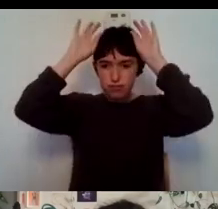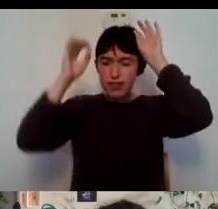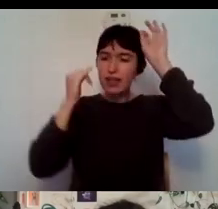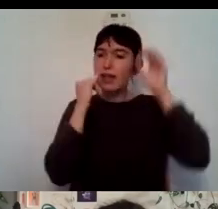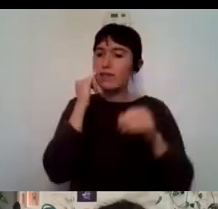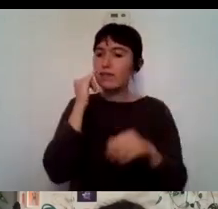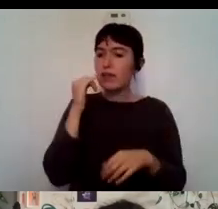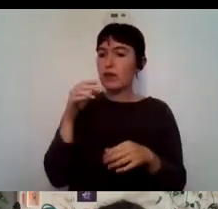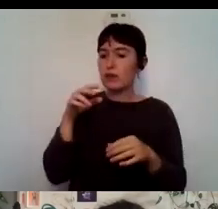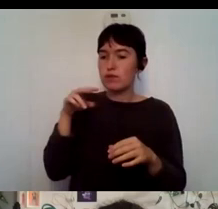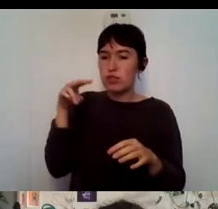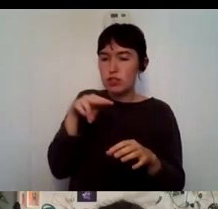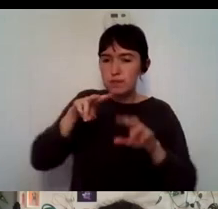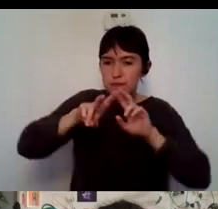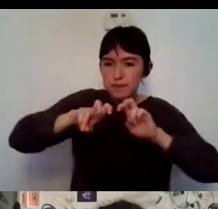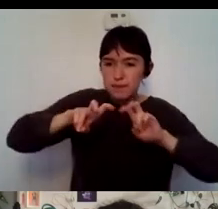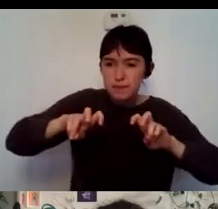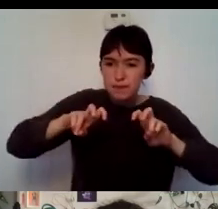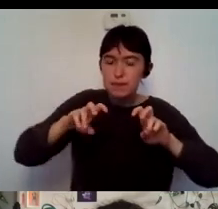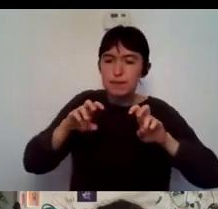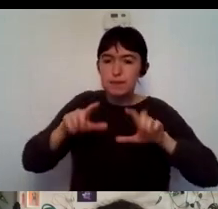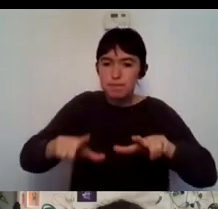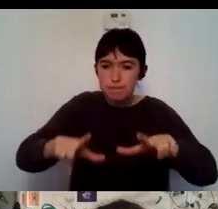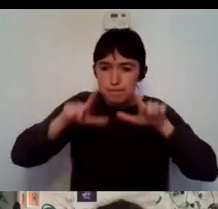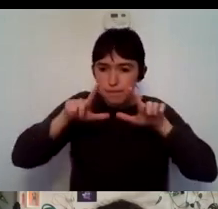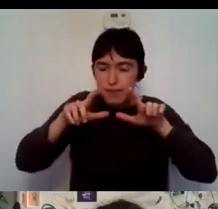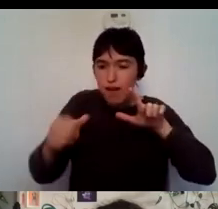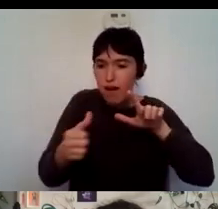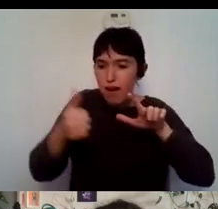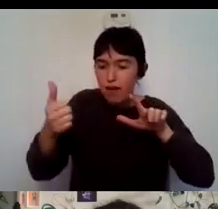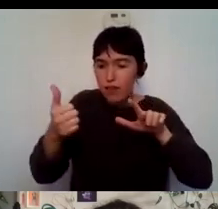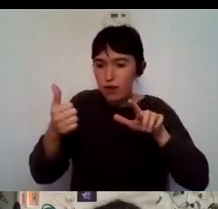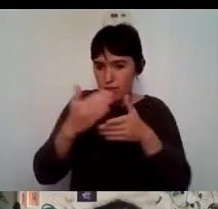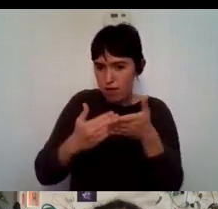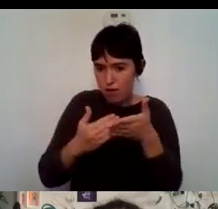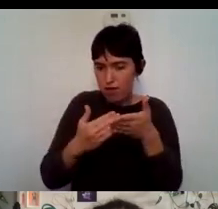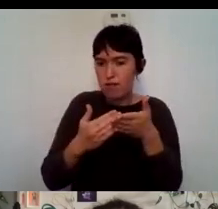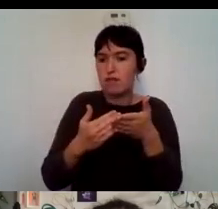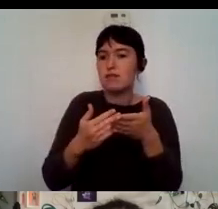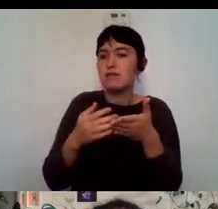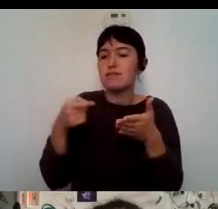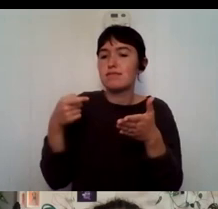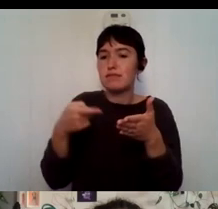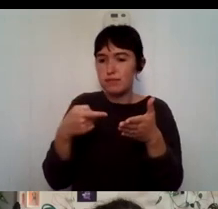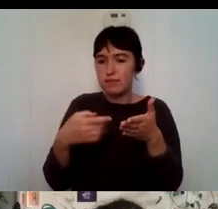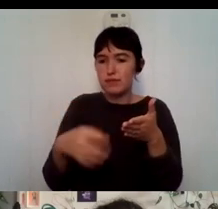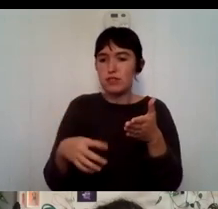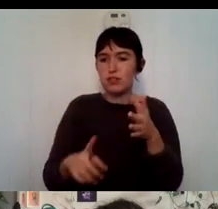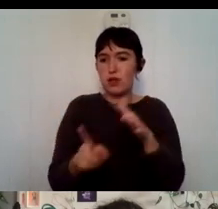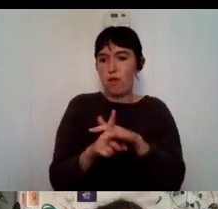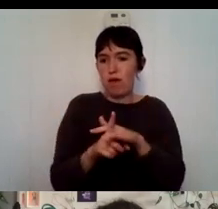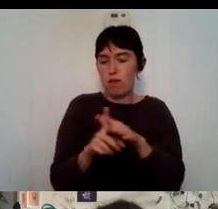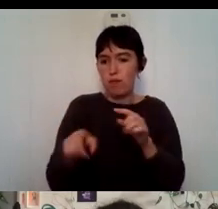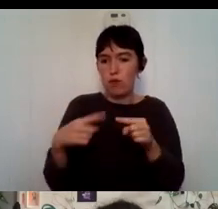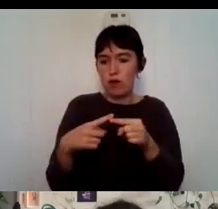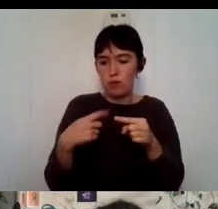what the brain is doing, there's another component that would kind of come on when we need to